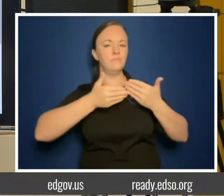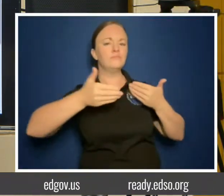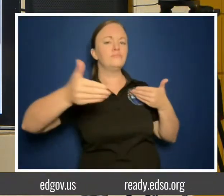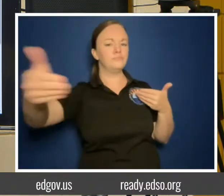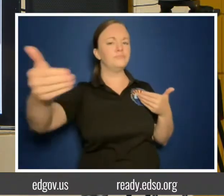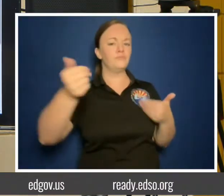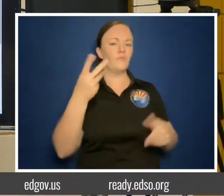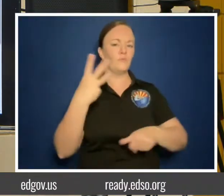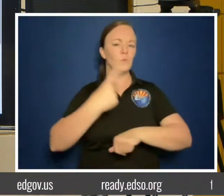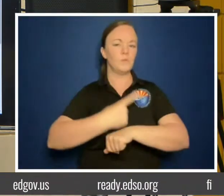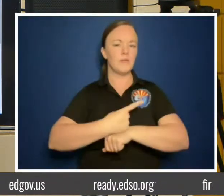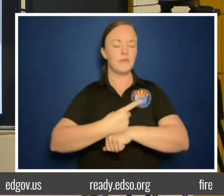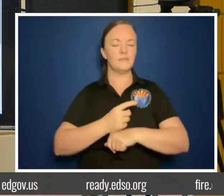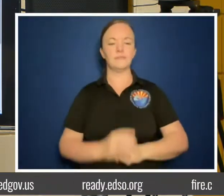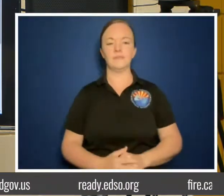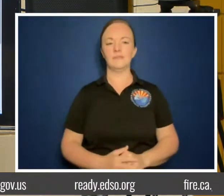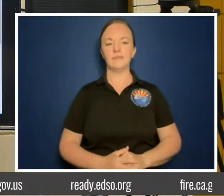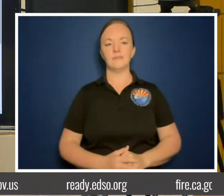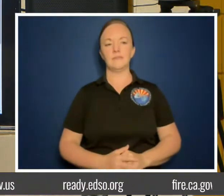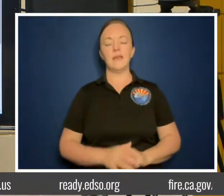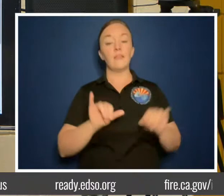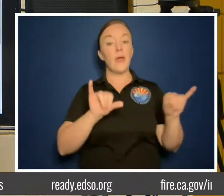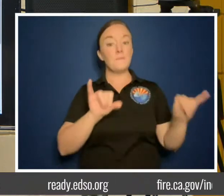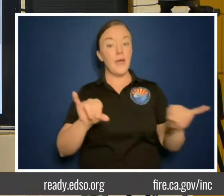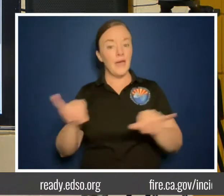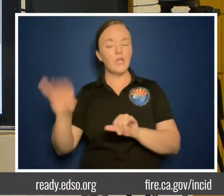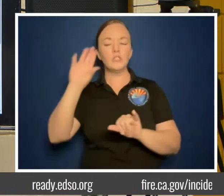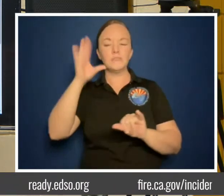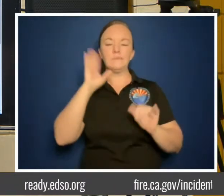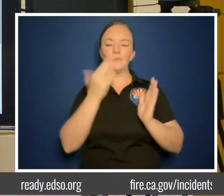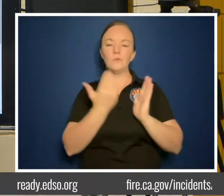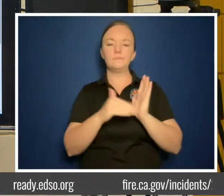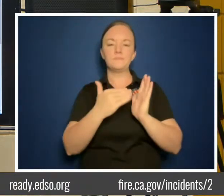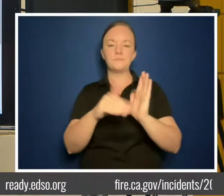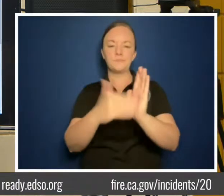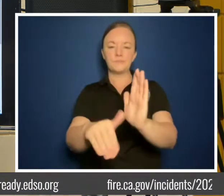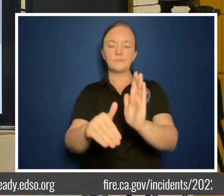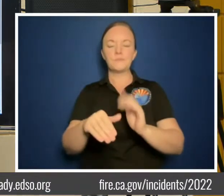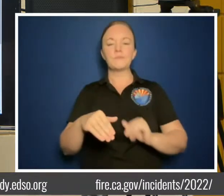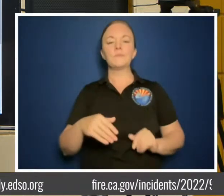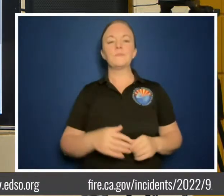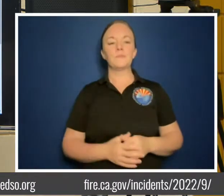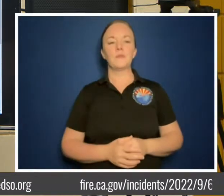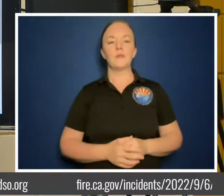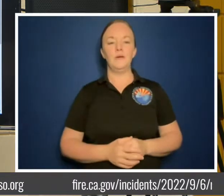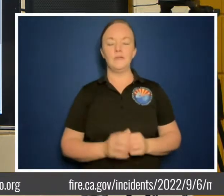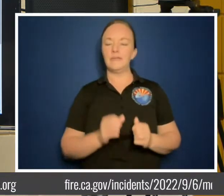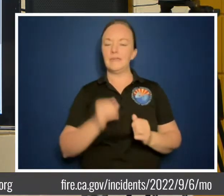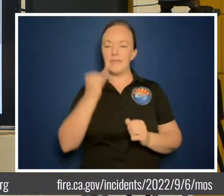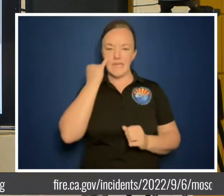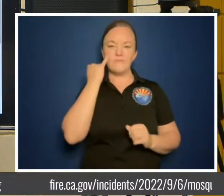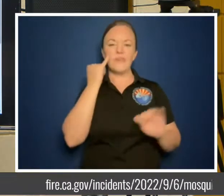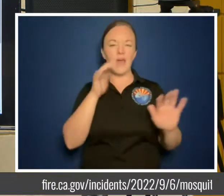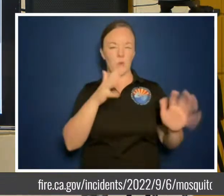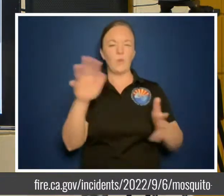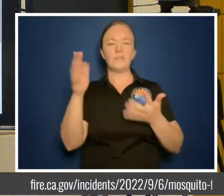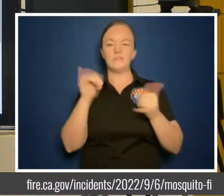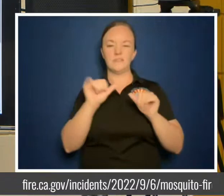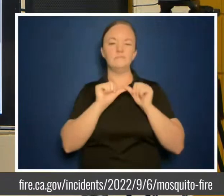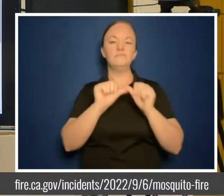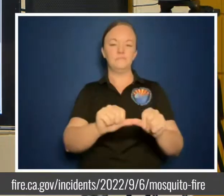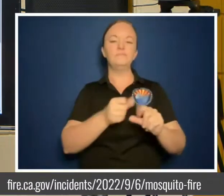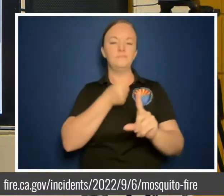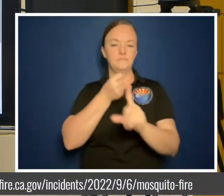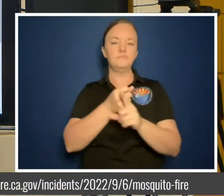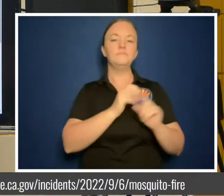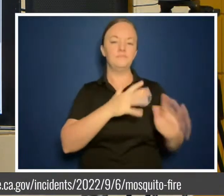days, which looks like that pattern is going to repeat as long as we're getting emissions off the fire with this under the southwest wind. And then there's a